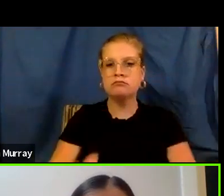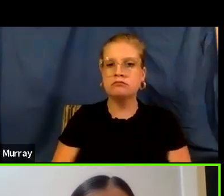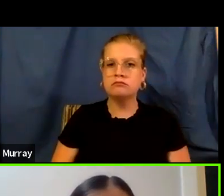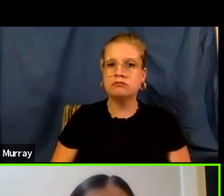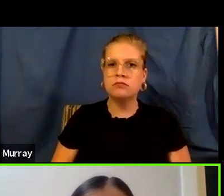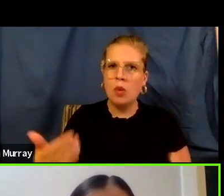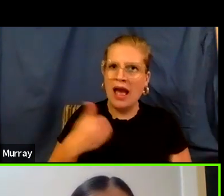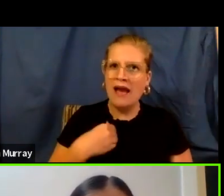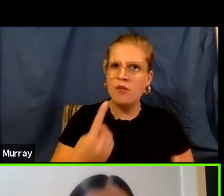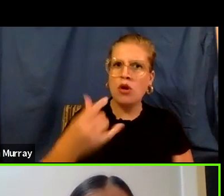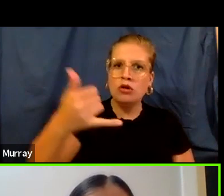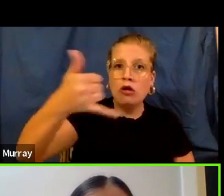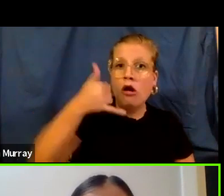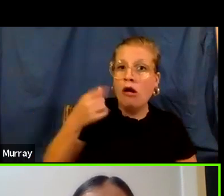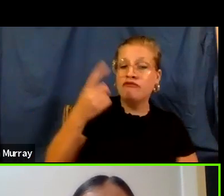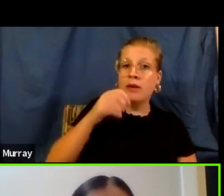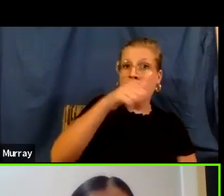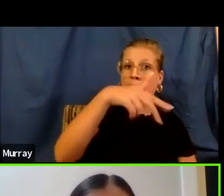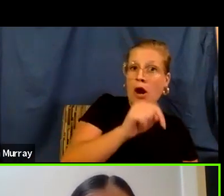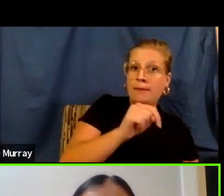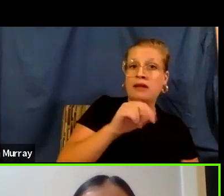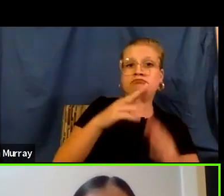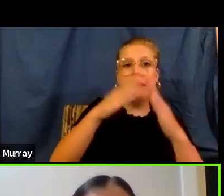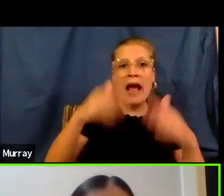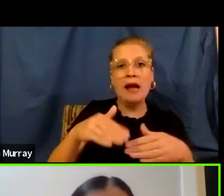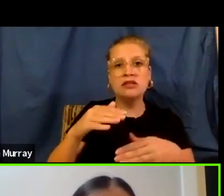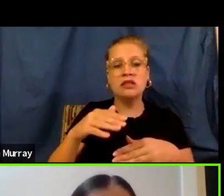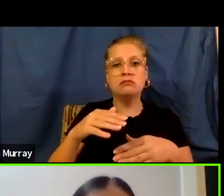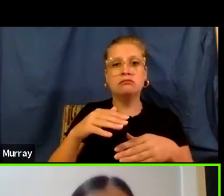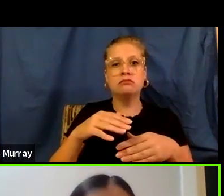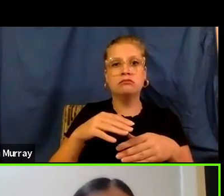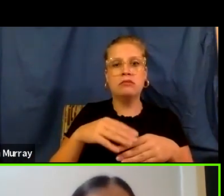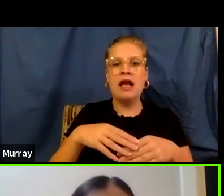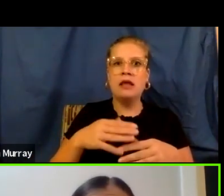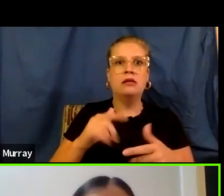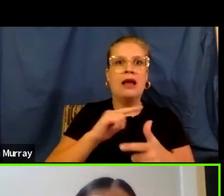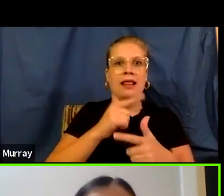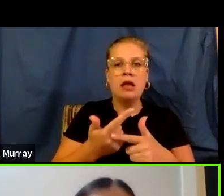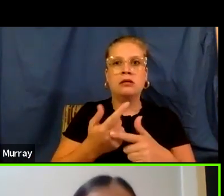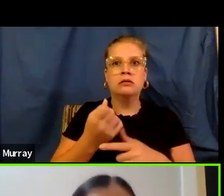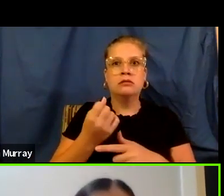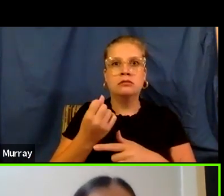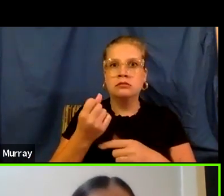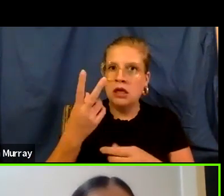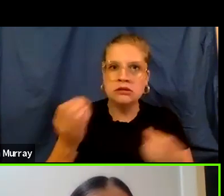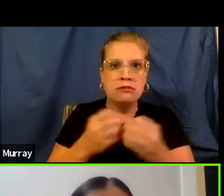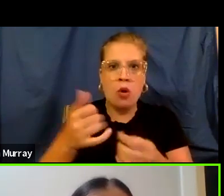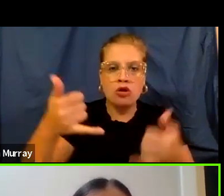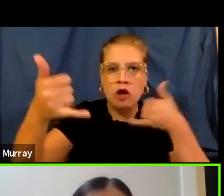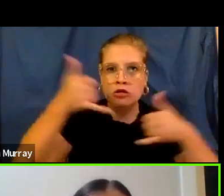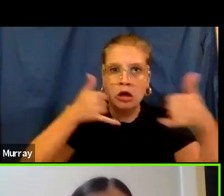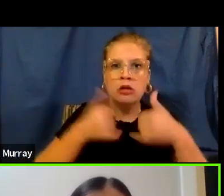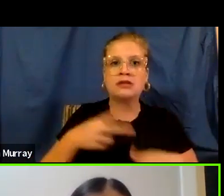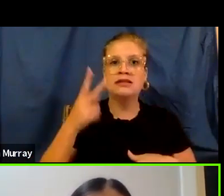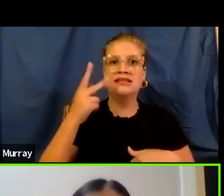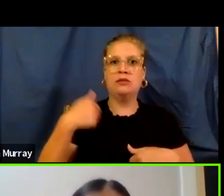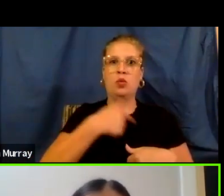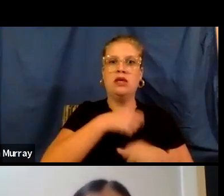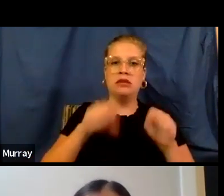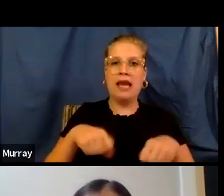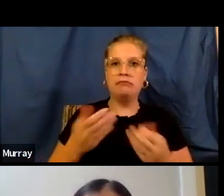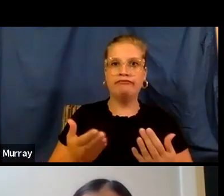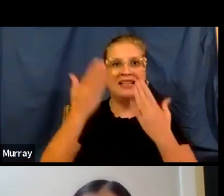an apartment building or a housing complex, and then we'll get like dozens more will follow pretty quickly once people see that we can deliver and bring them groceries, bring them